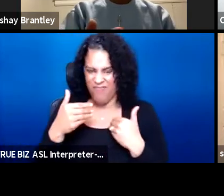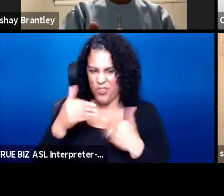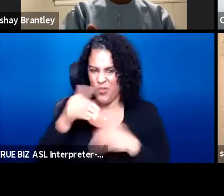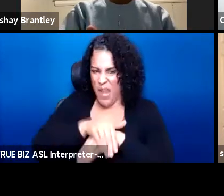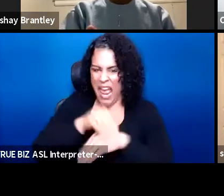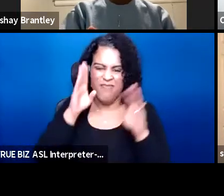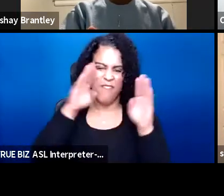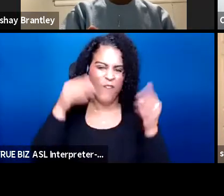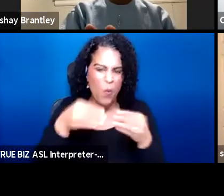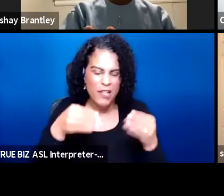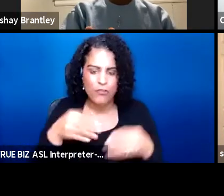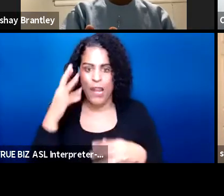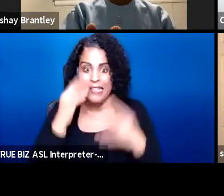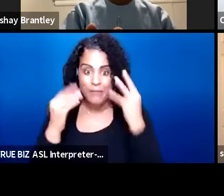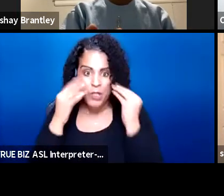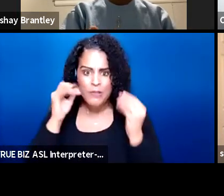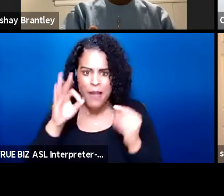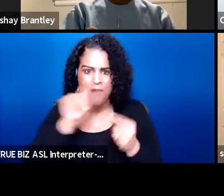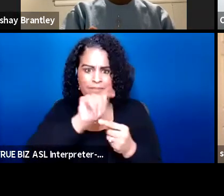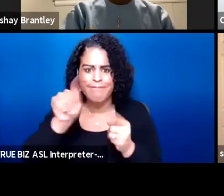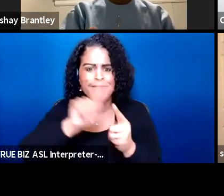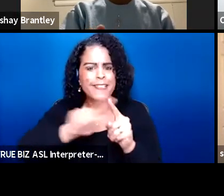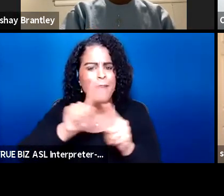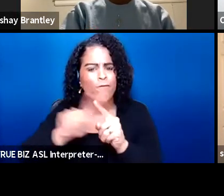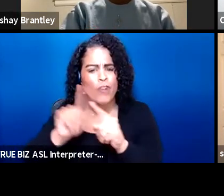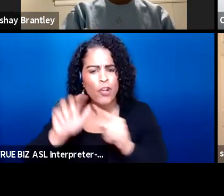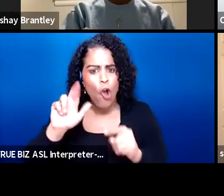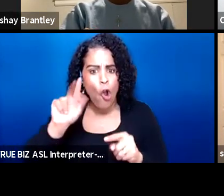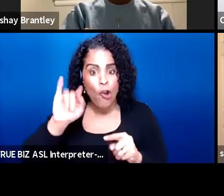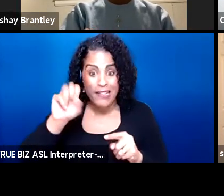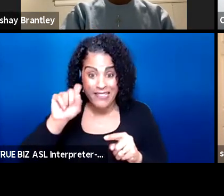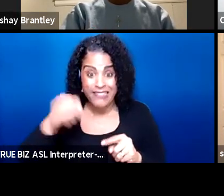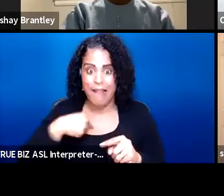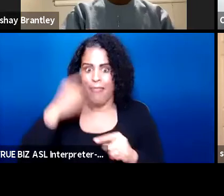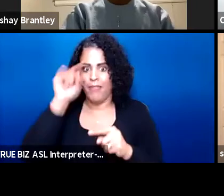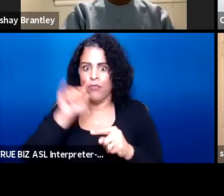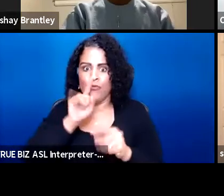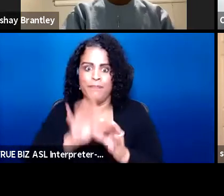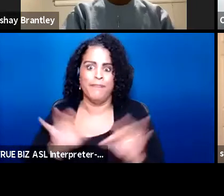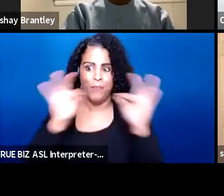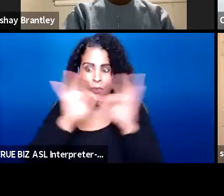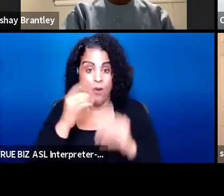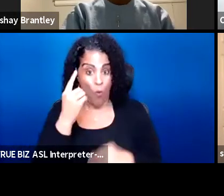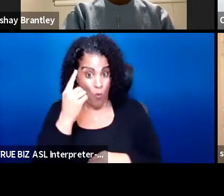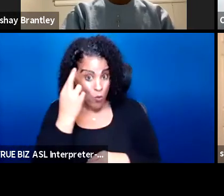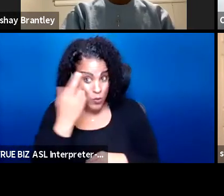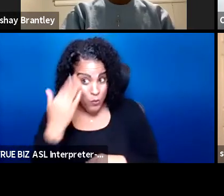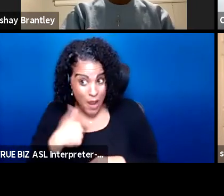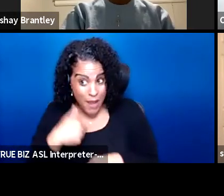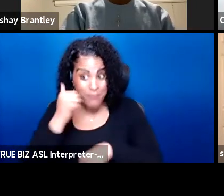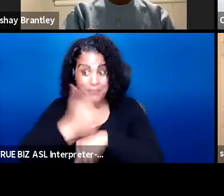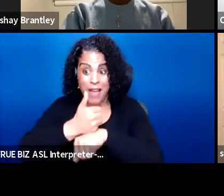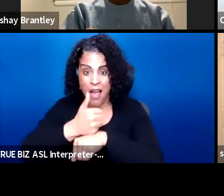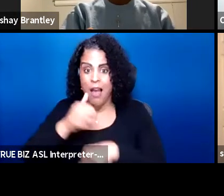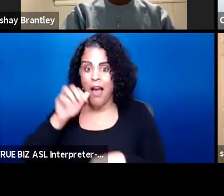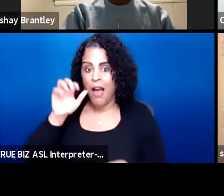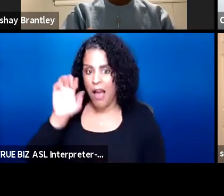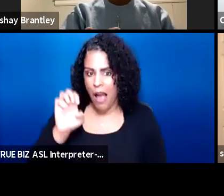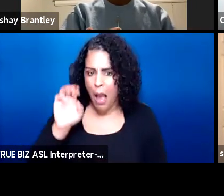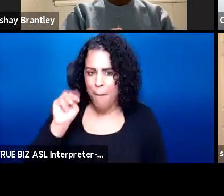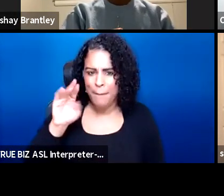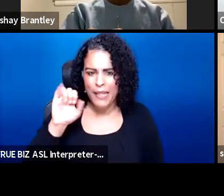very focused on experiences of these artists. And I think that's something that's crucially important. One of the reasons why I established Ambiance was because